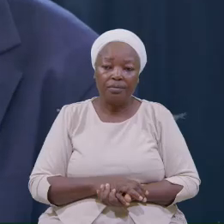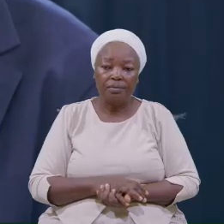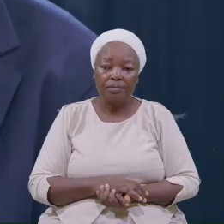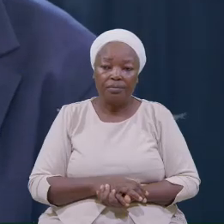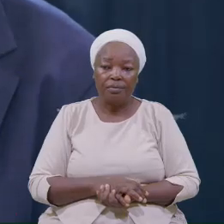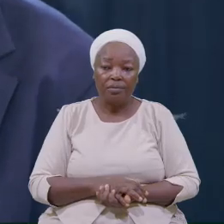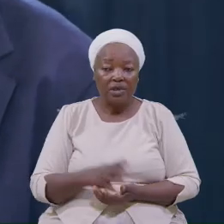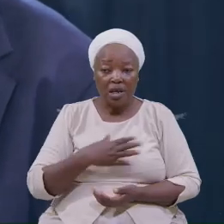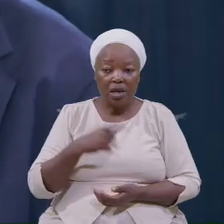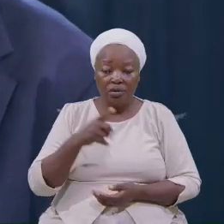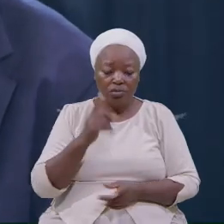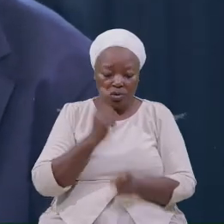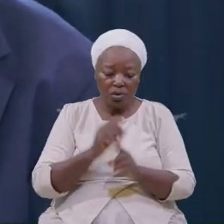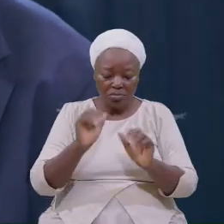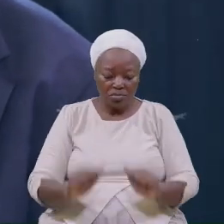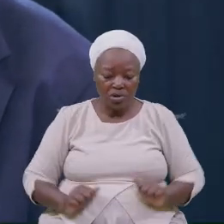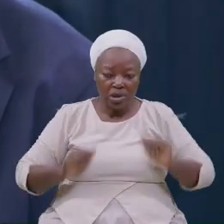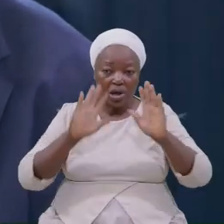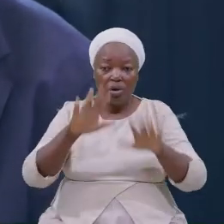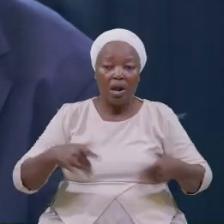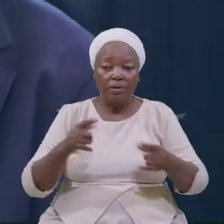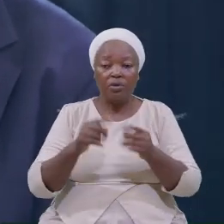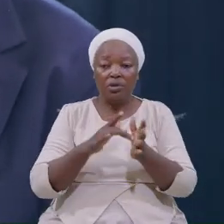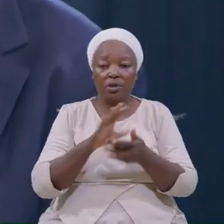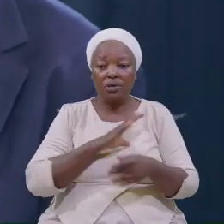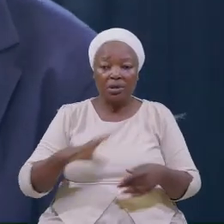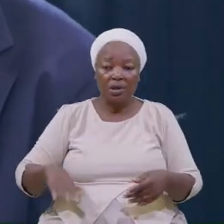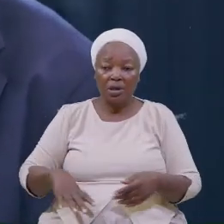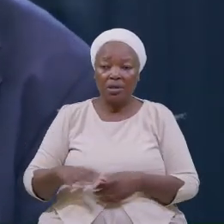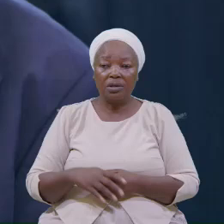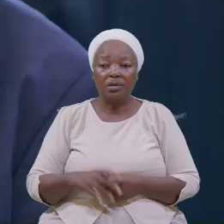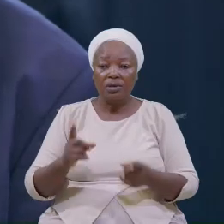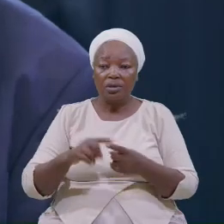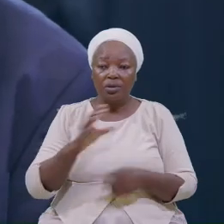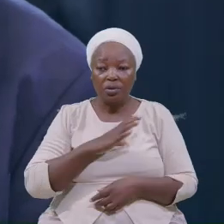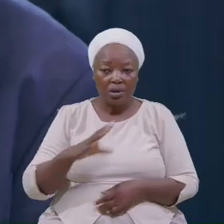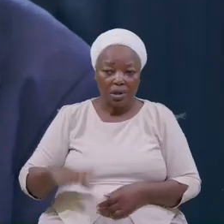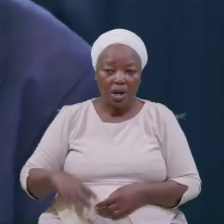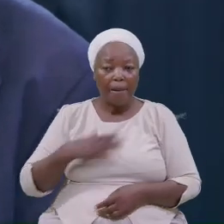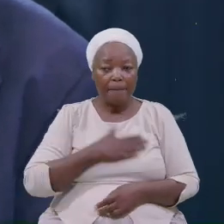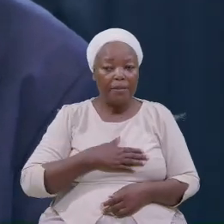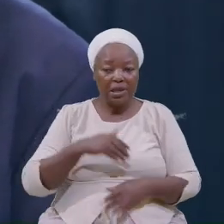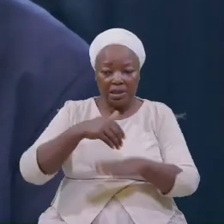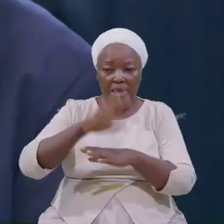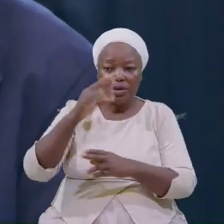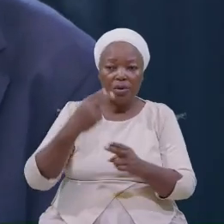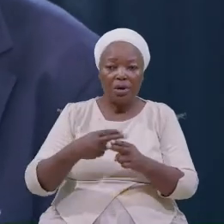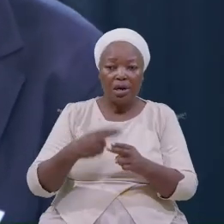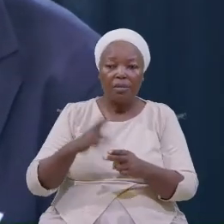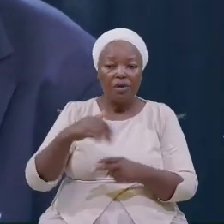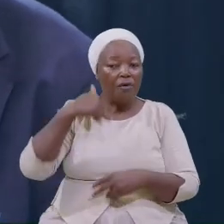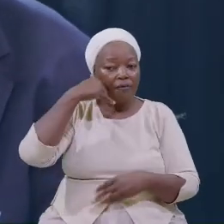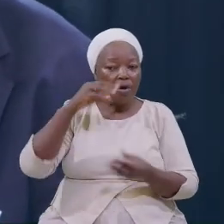you just gave your life to Christ, please send your name, your phone